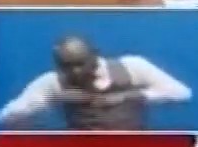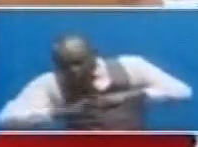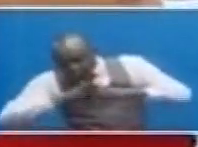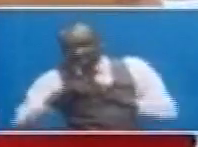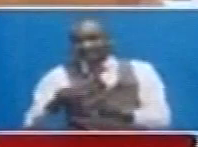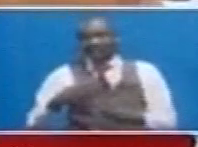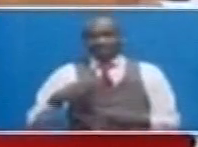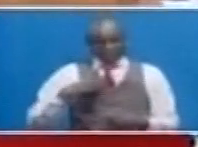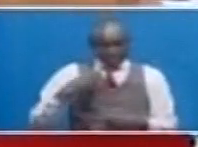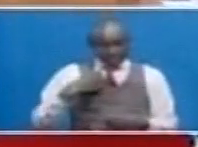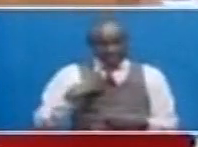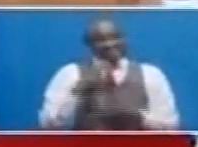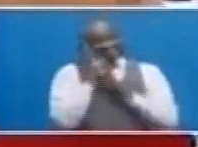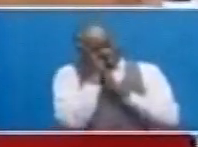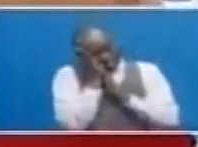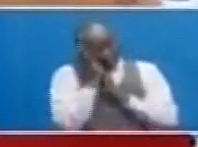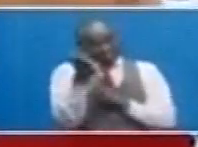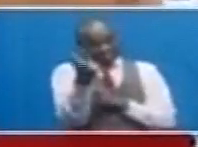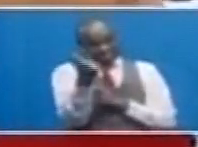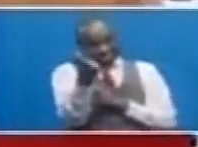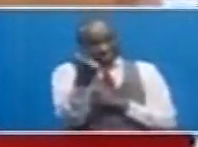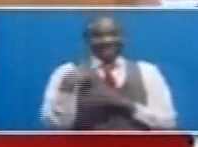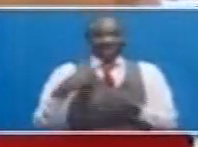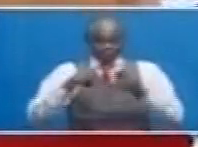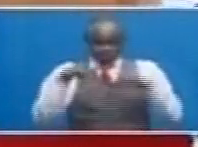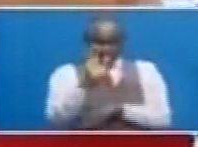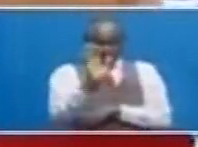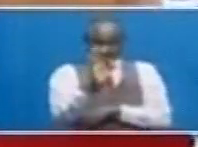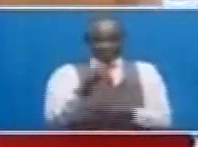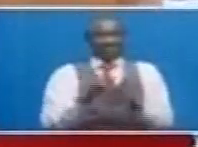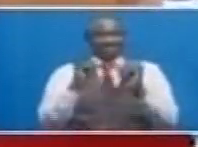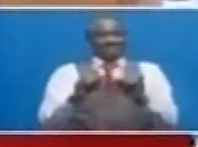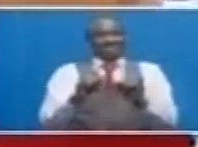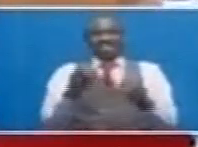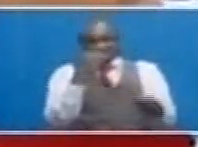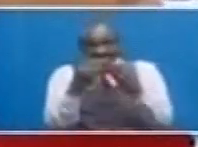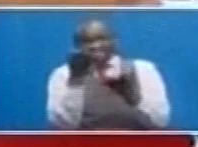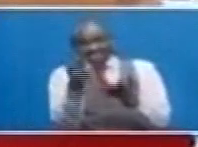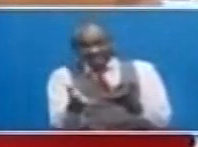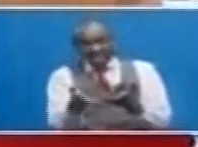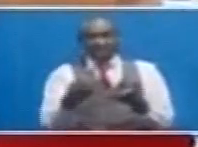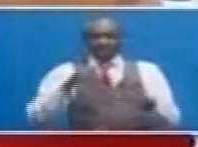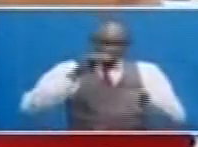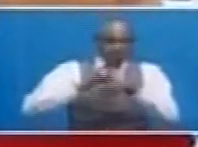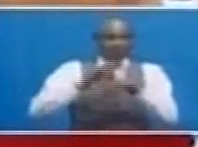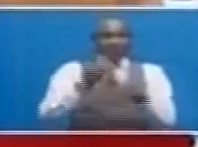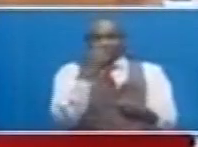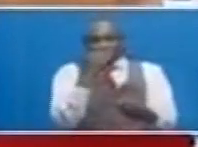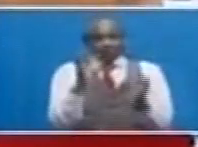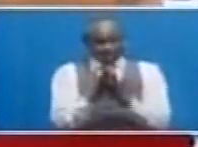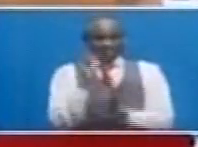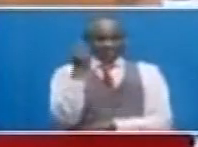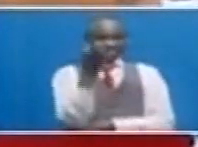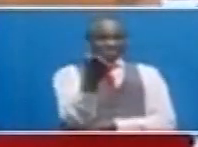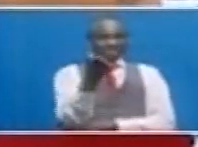And I slept on a cot in her apartment. Instead of eating at fancy banquets with the